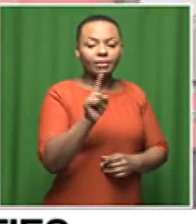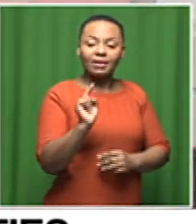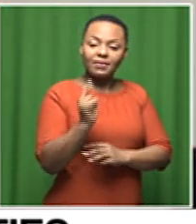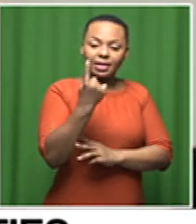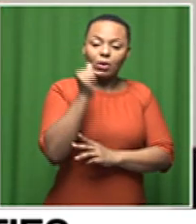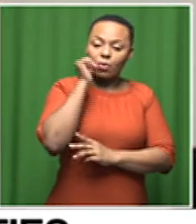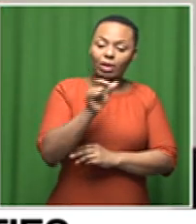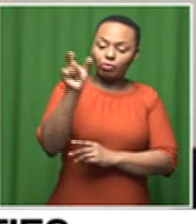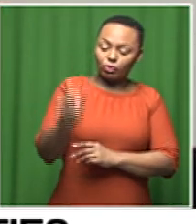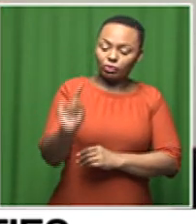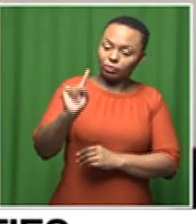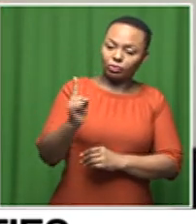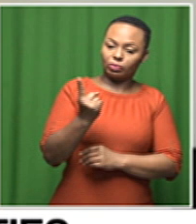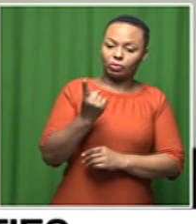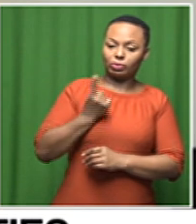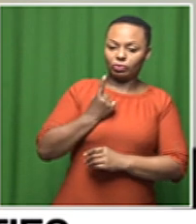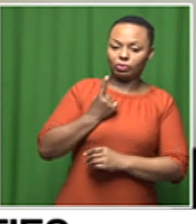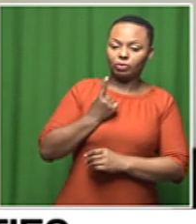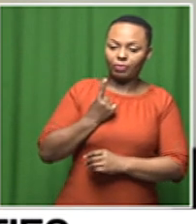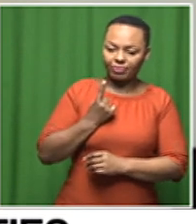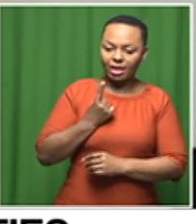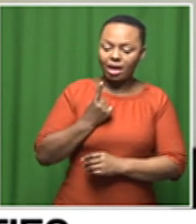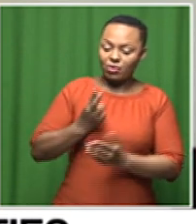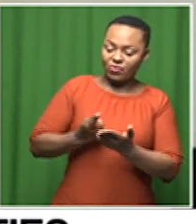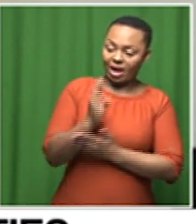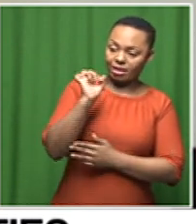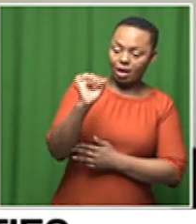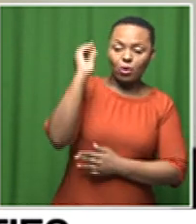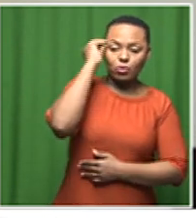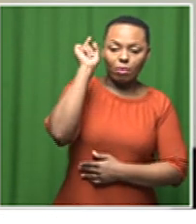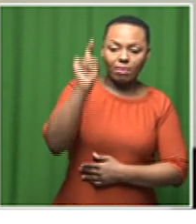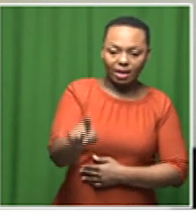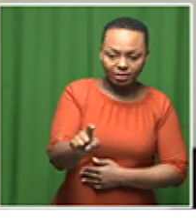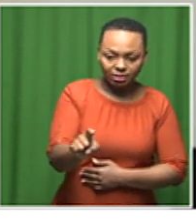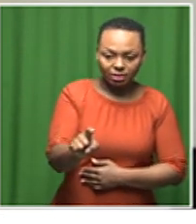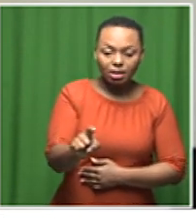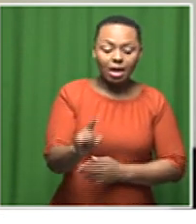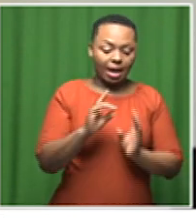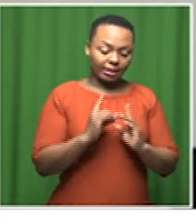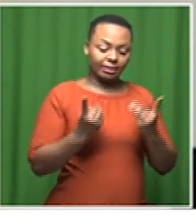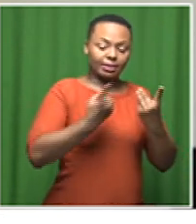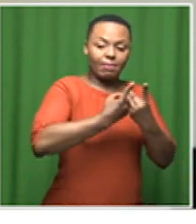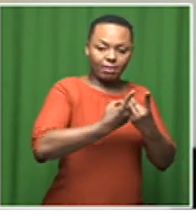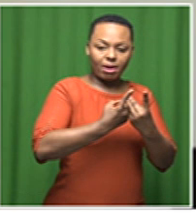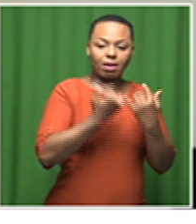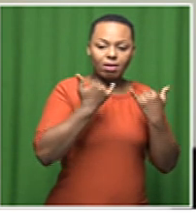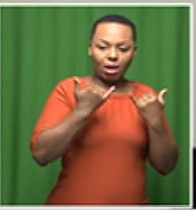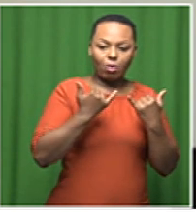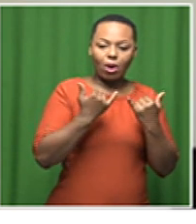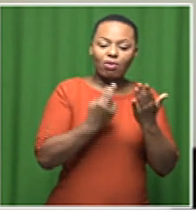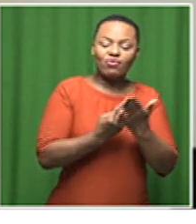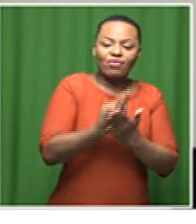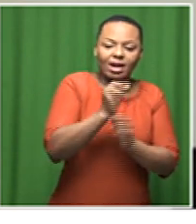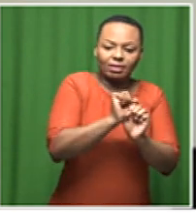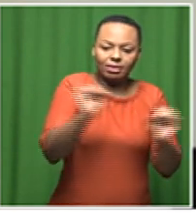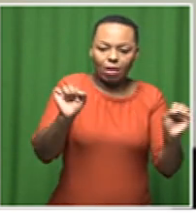when patients come to our facilities, they need to know their rights. And as the department, we've made sure that the rights are published all